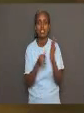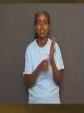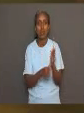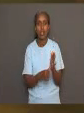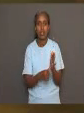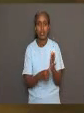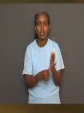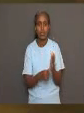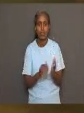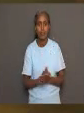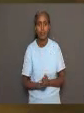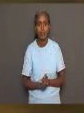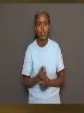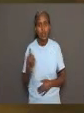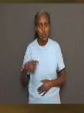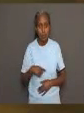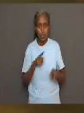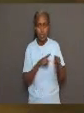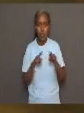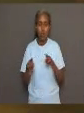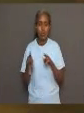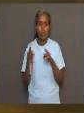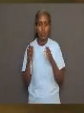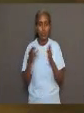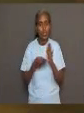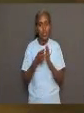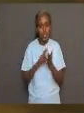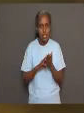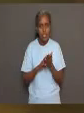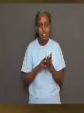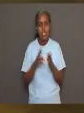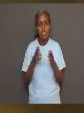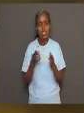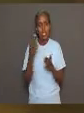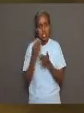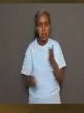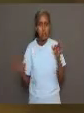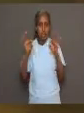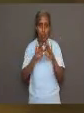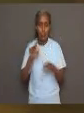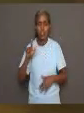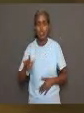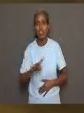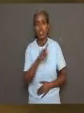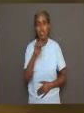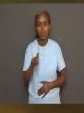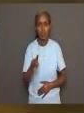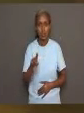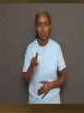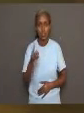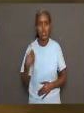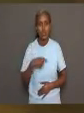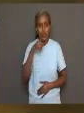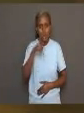inequalities. We also revisited some important linear equations we will need